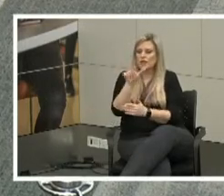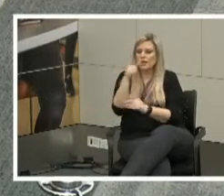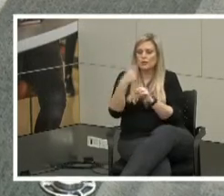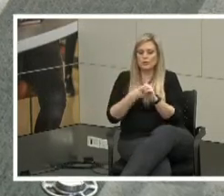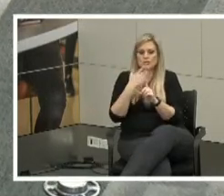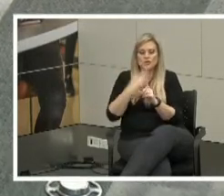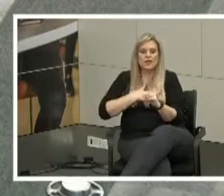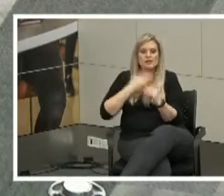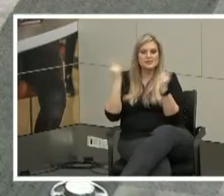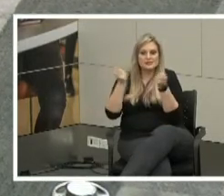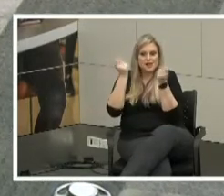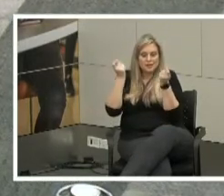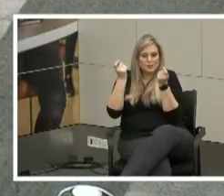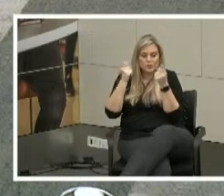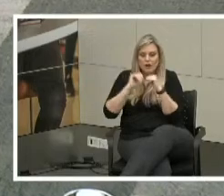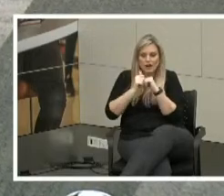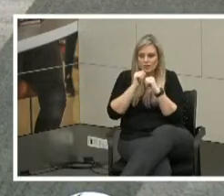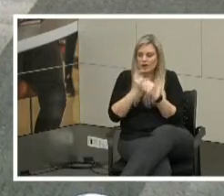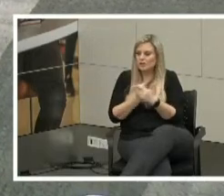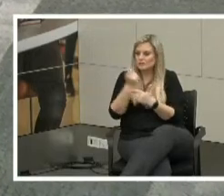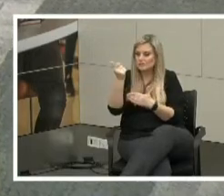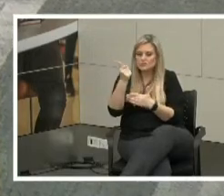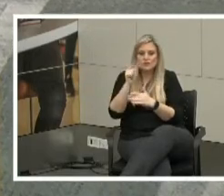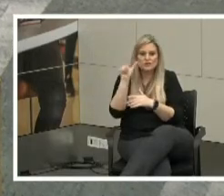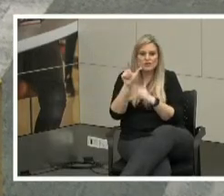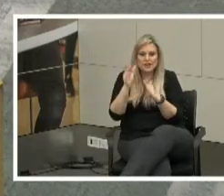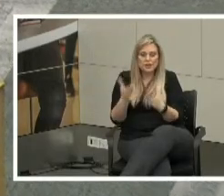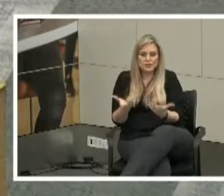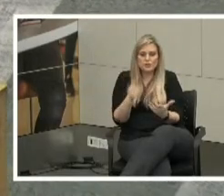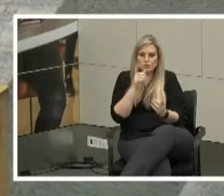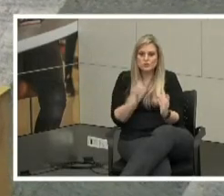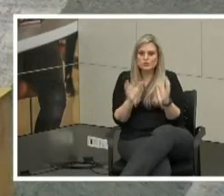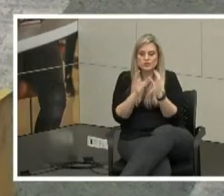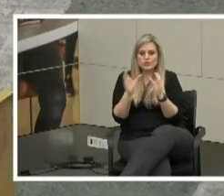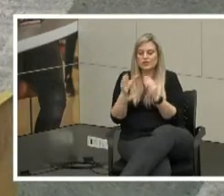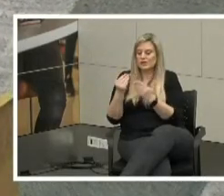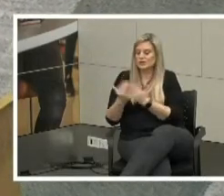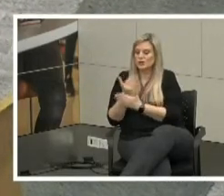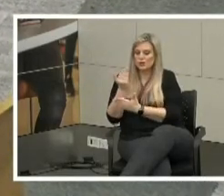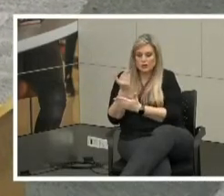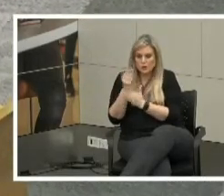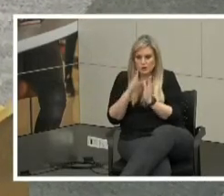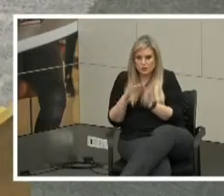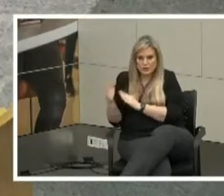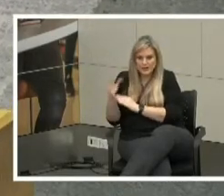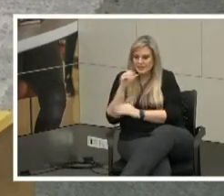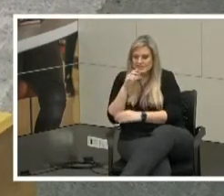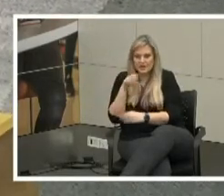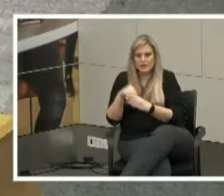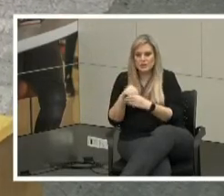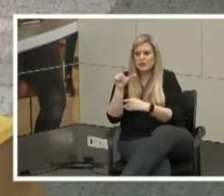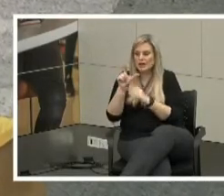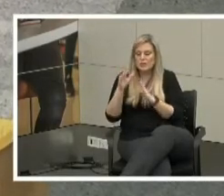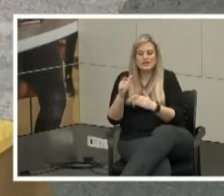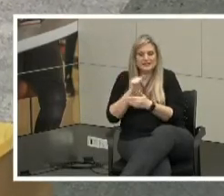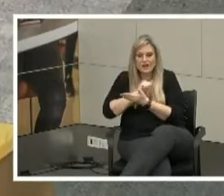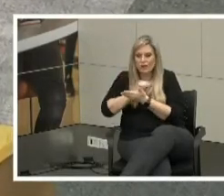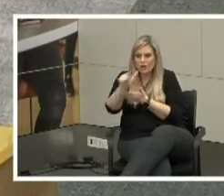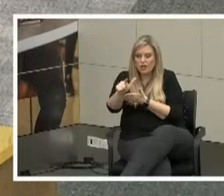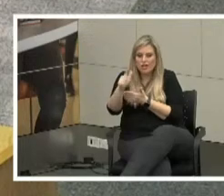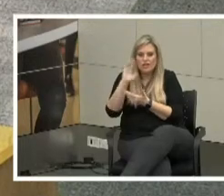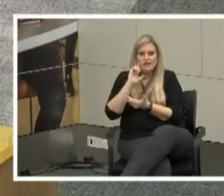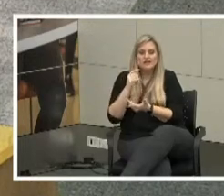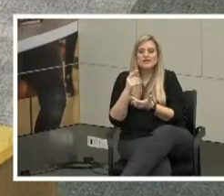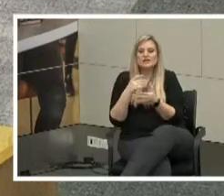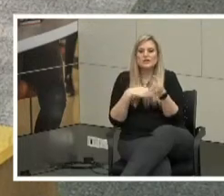certified Librarians from HIC schools Mike miles's new conversation play does not include Librarians at all and they will instead be kept as teachers at the